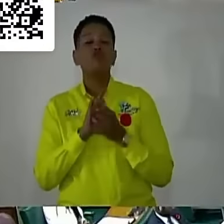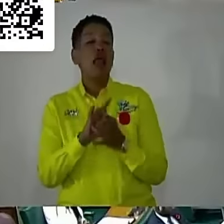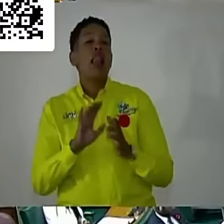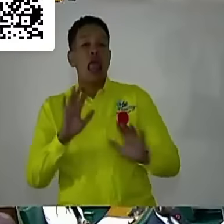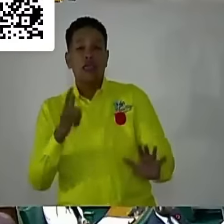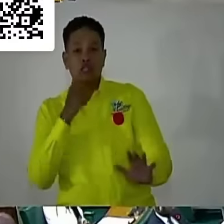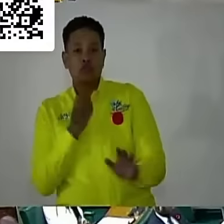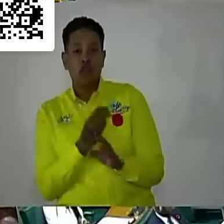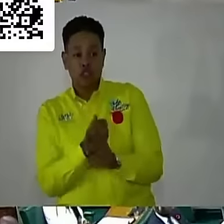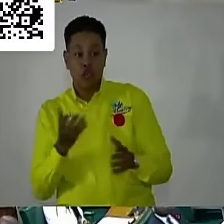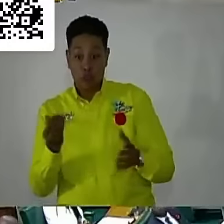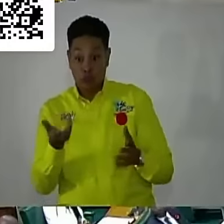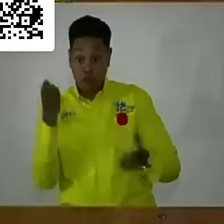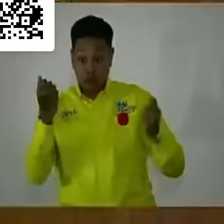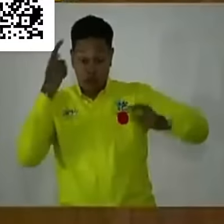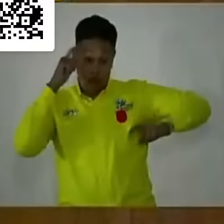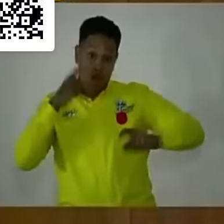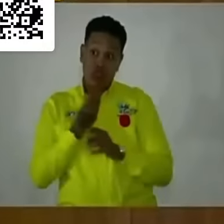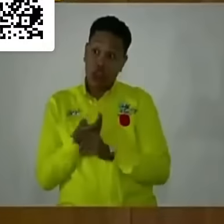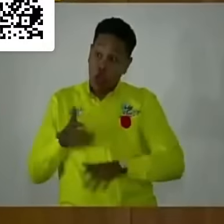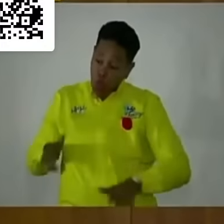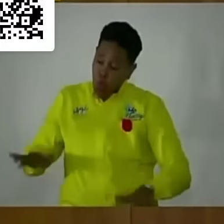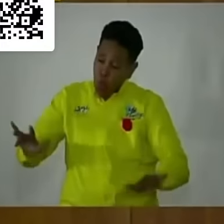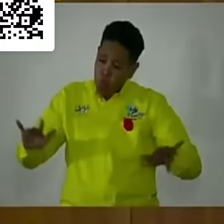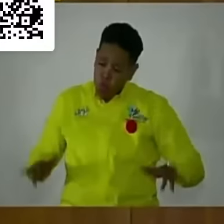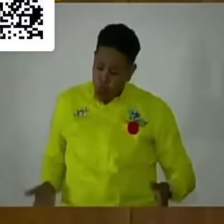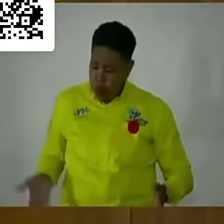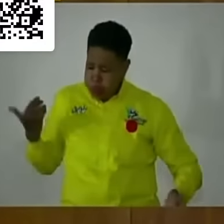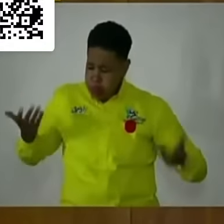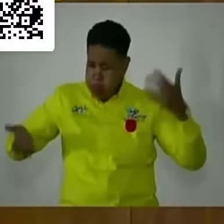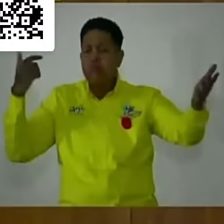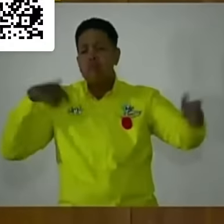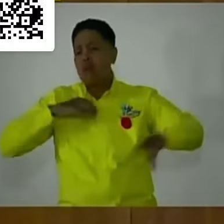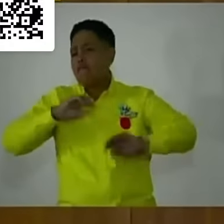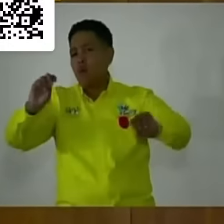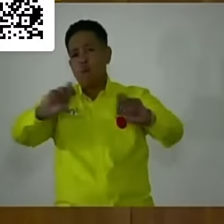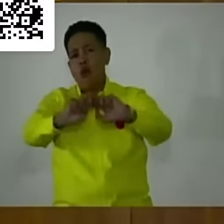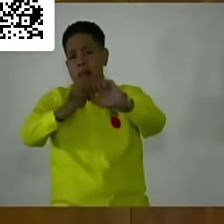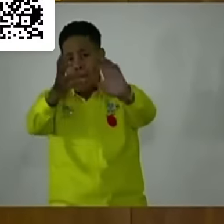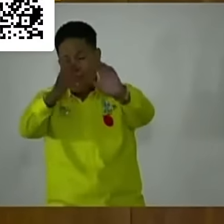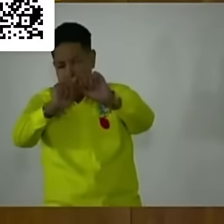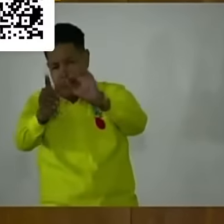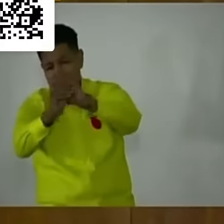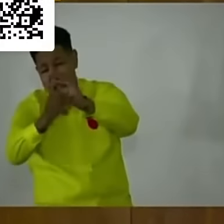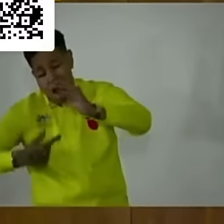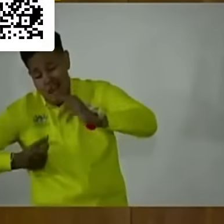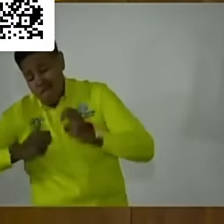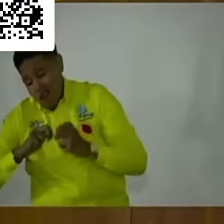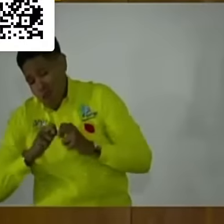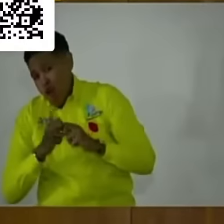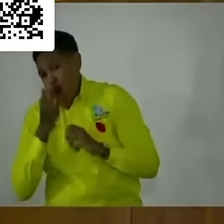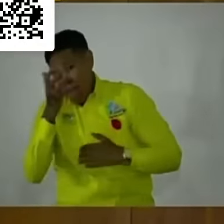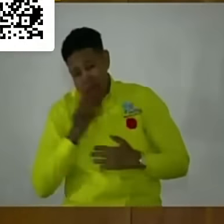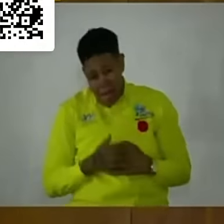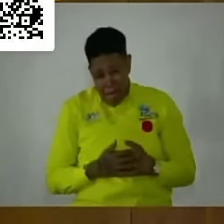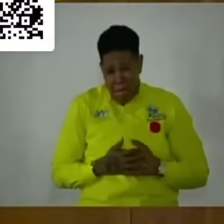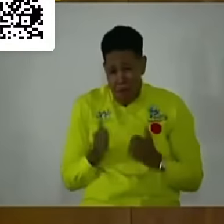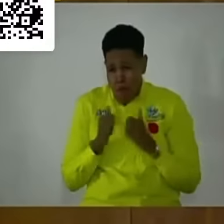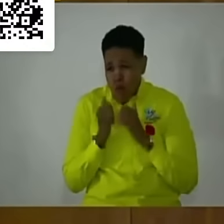to reclamation by the bauxite companies. But I have a problem with